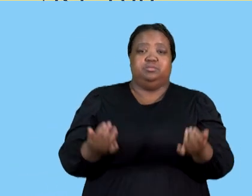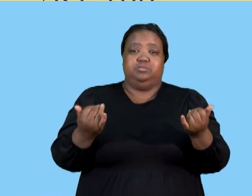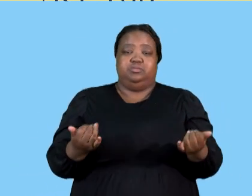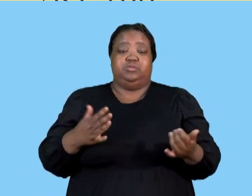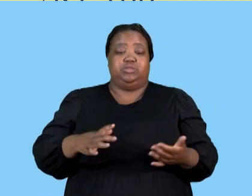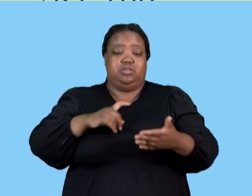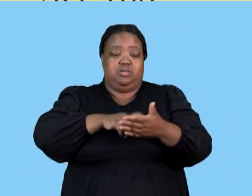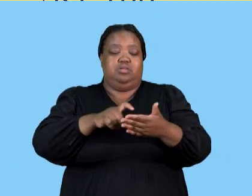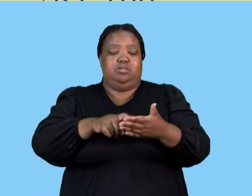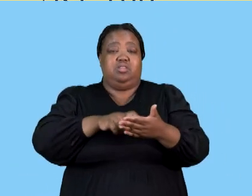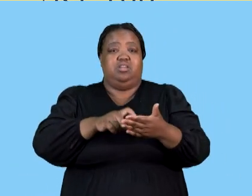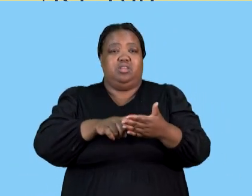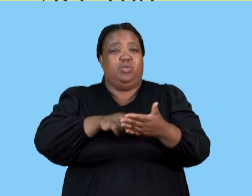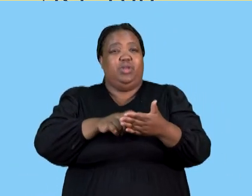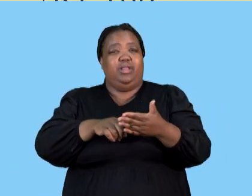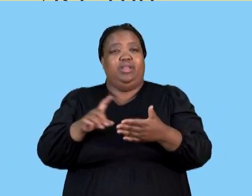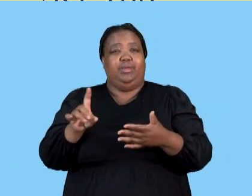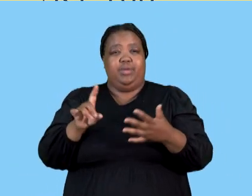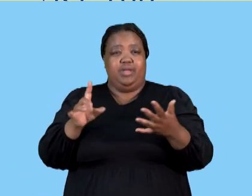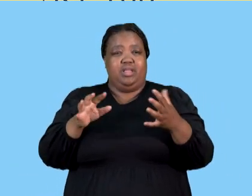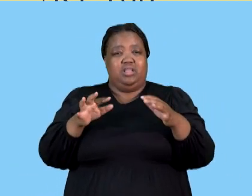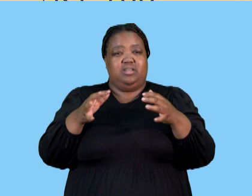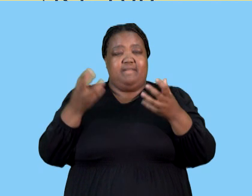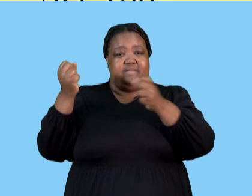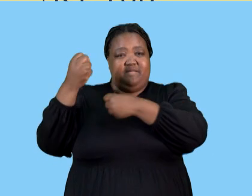We want to calculate the factory overhead cost.